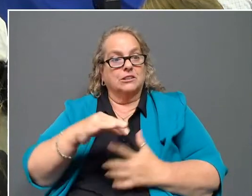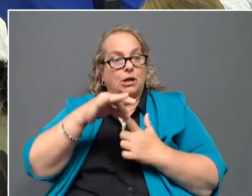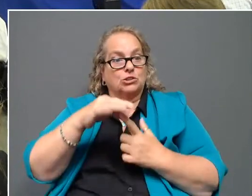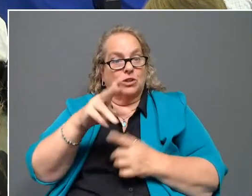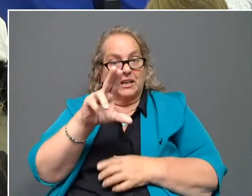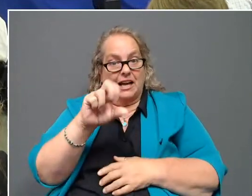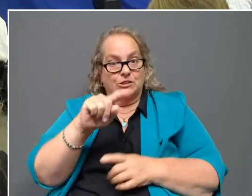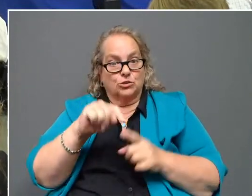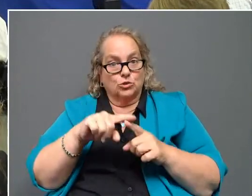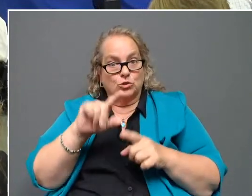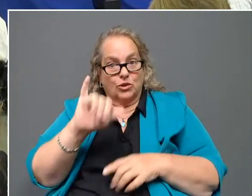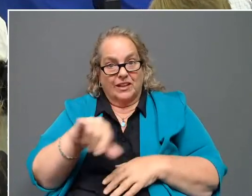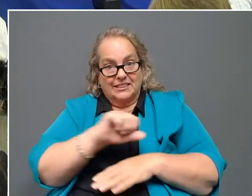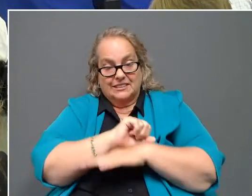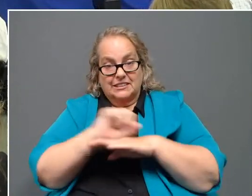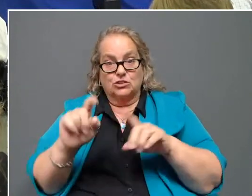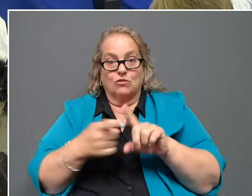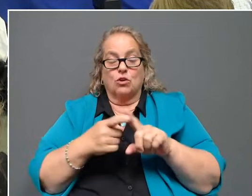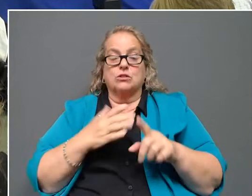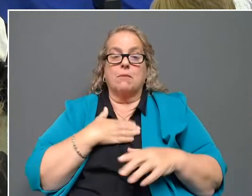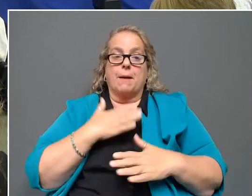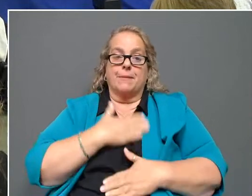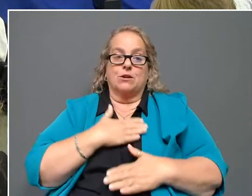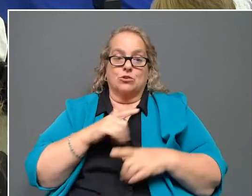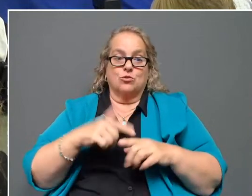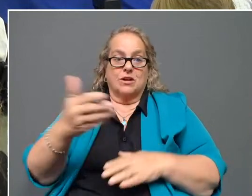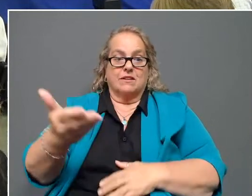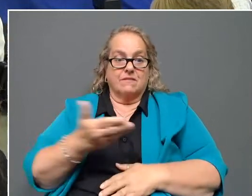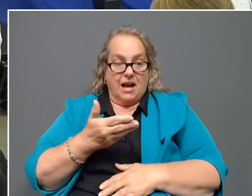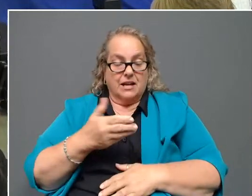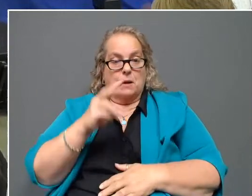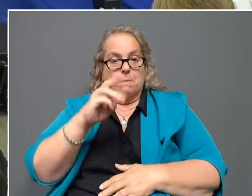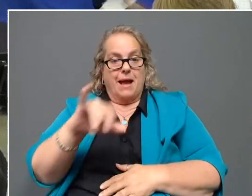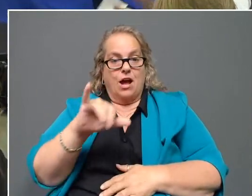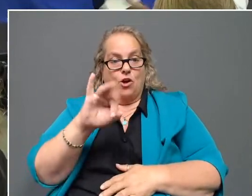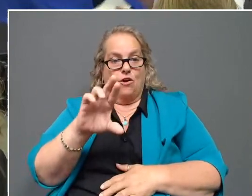my pleasure to invite Mayor Fischer to the stage.